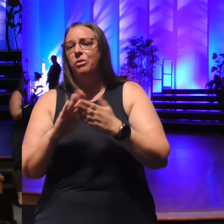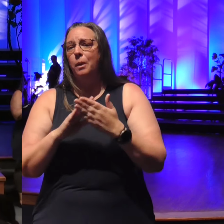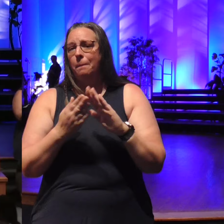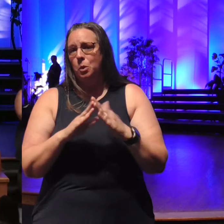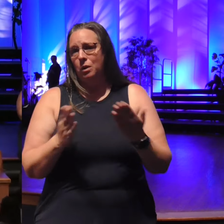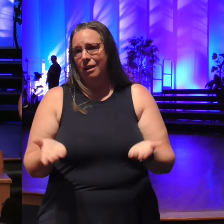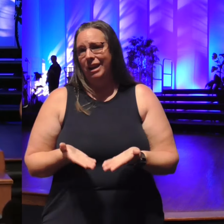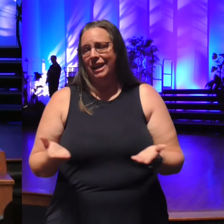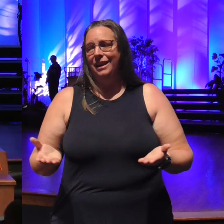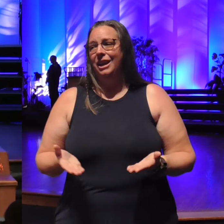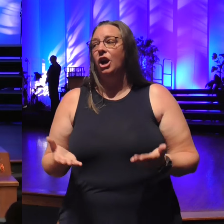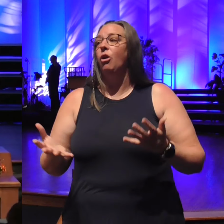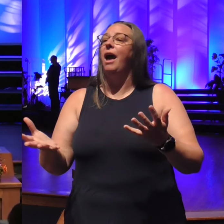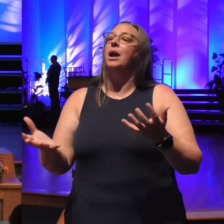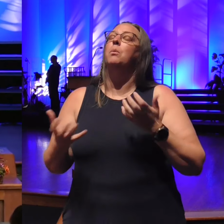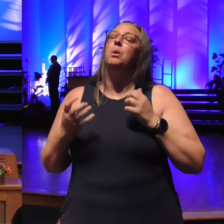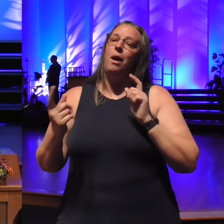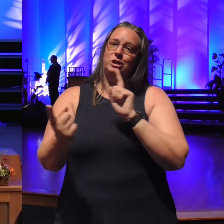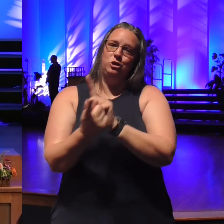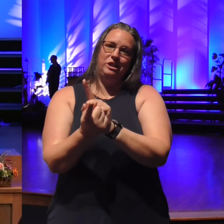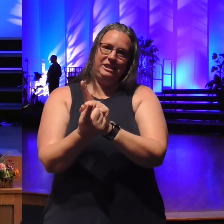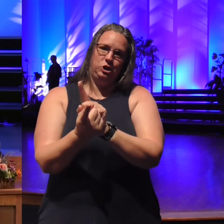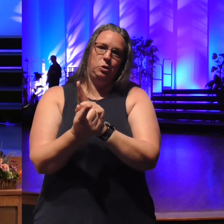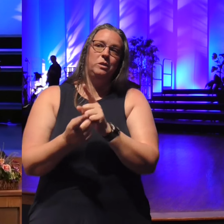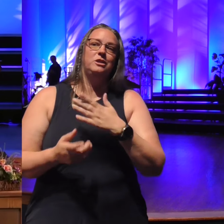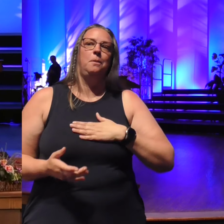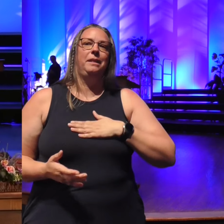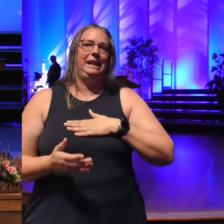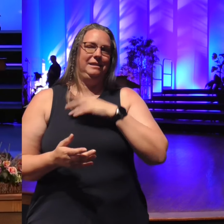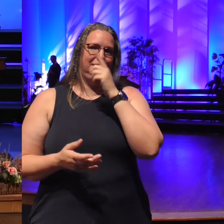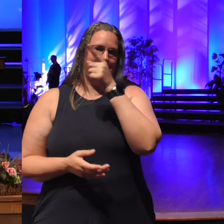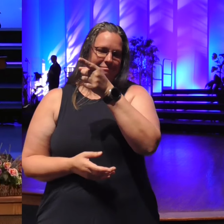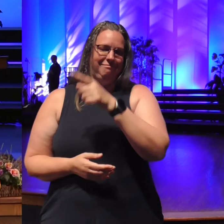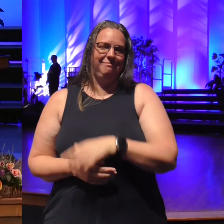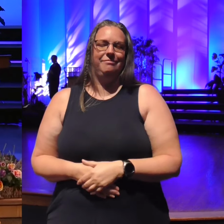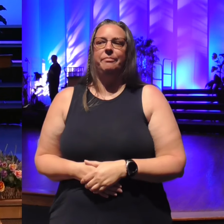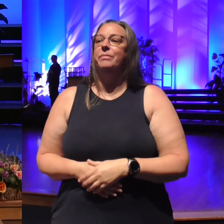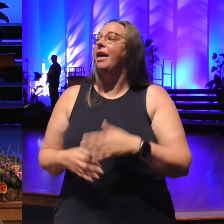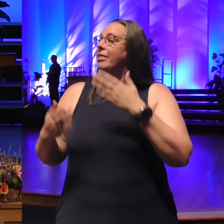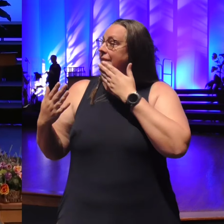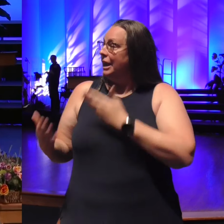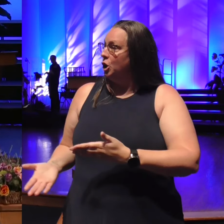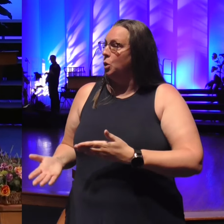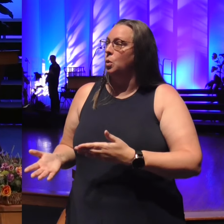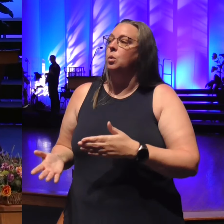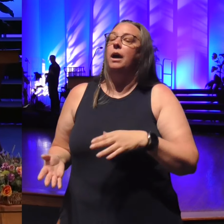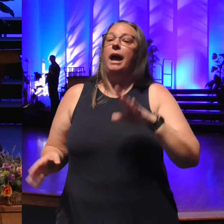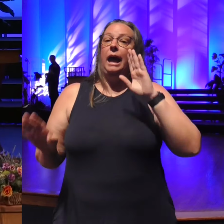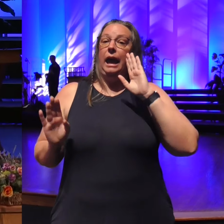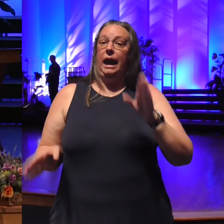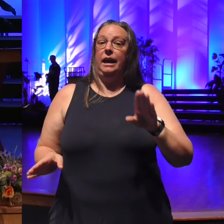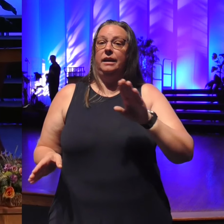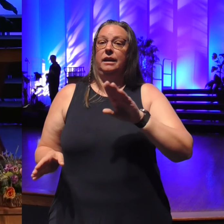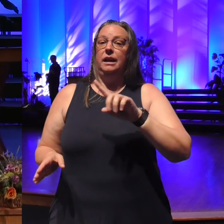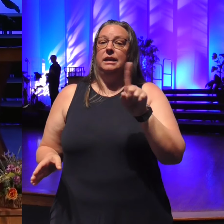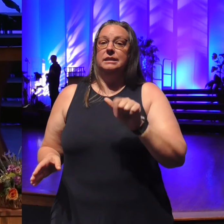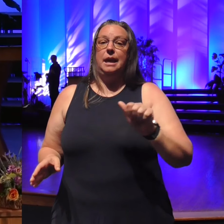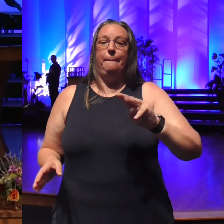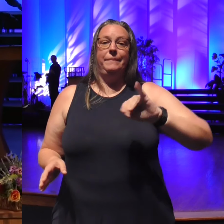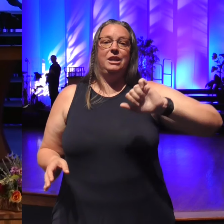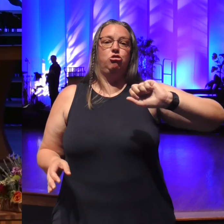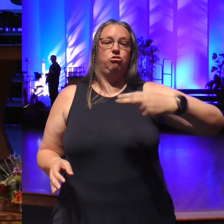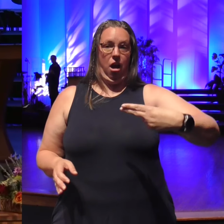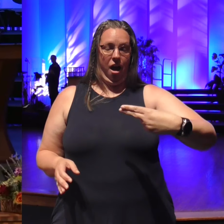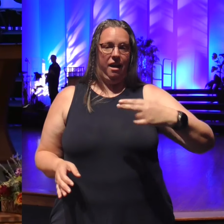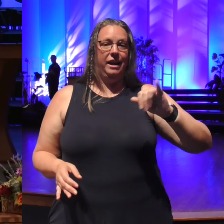here, and we want to greet you. So please join us out there. Thank you, Zamira. Hey, Zamira, Jackie, and I are